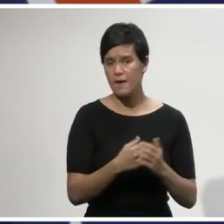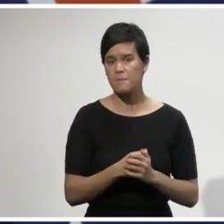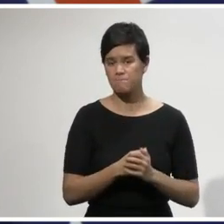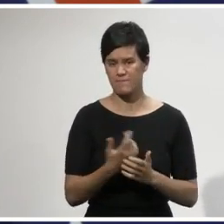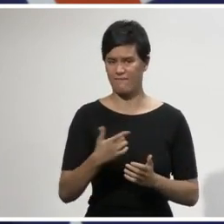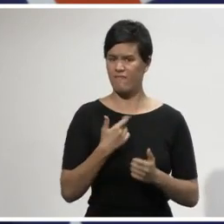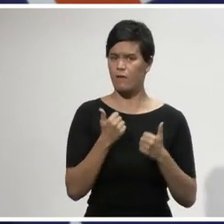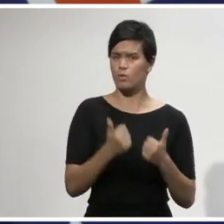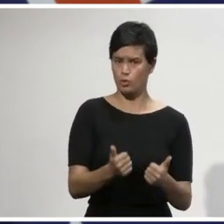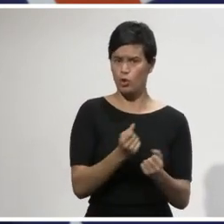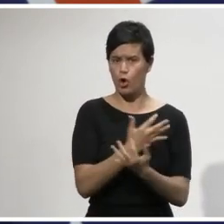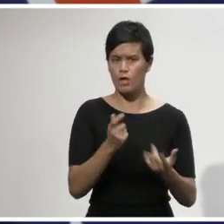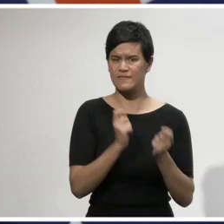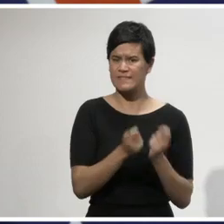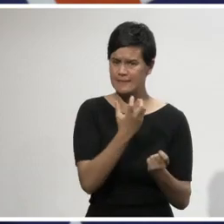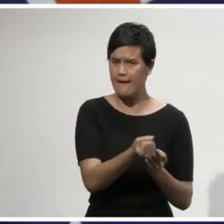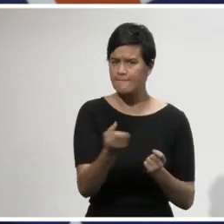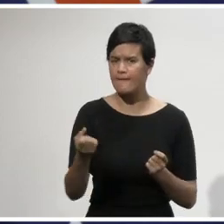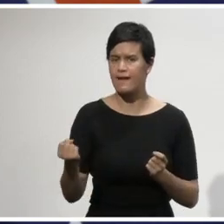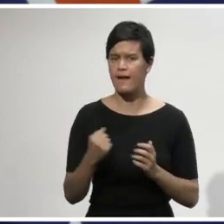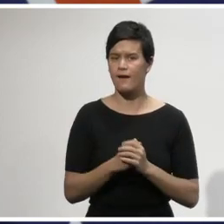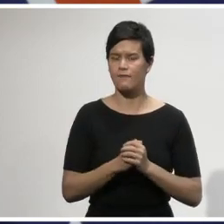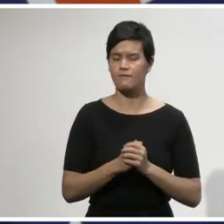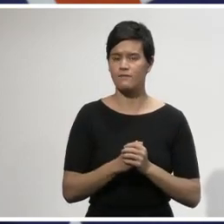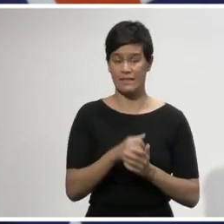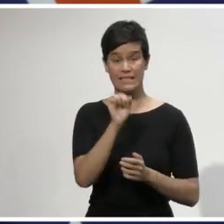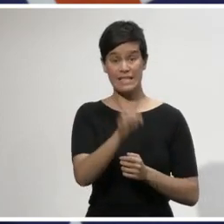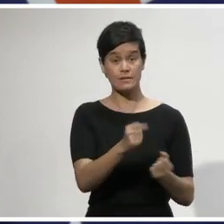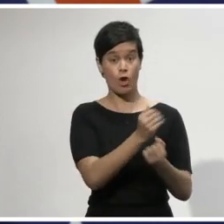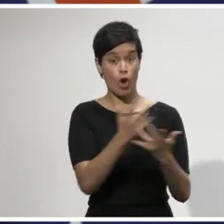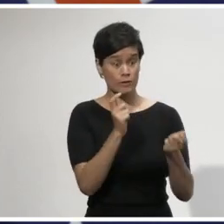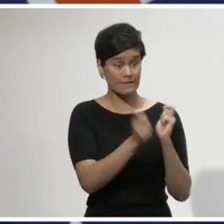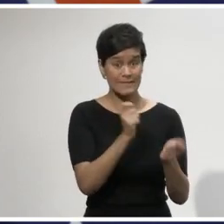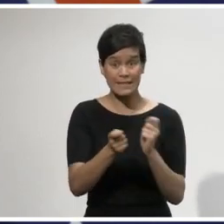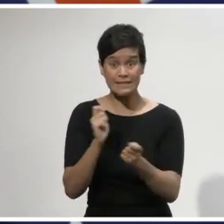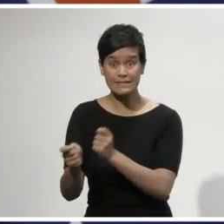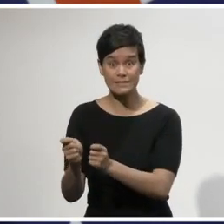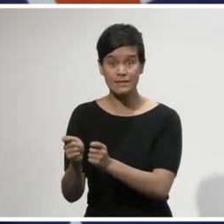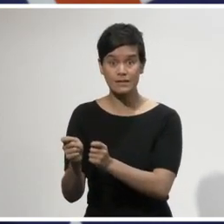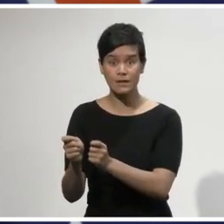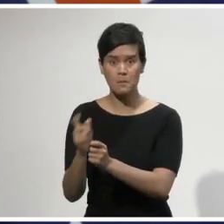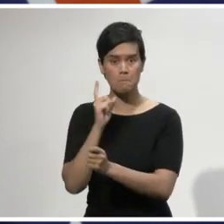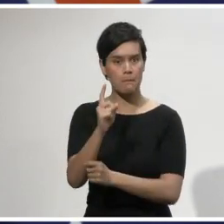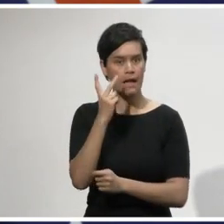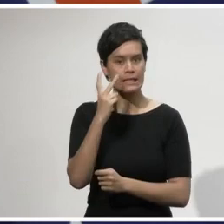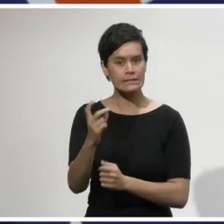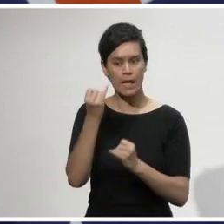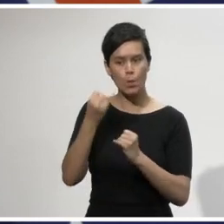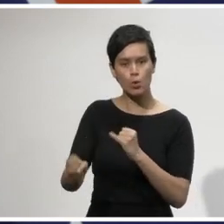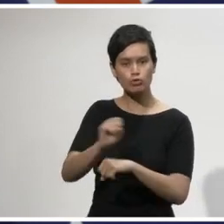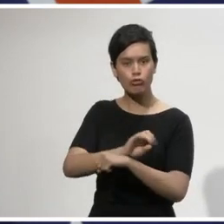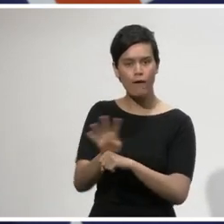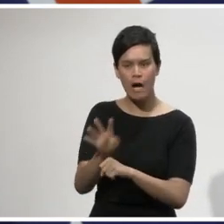tests. Importantly, despite having those large number of tests, we really are not seeing any significant